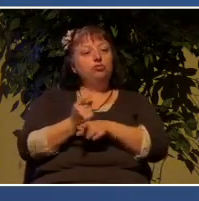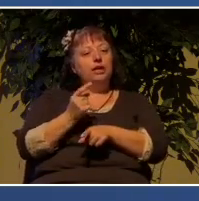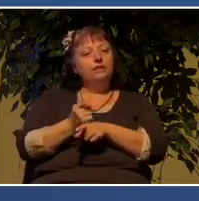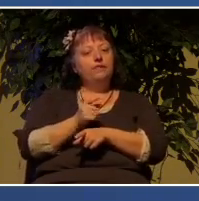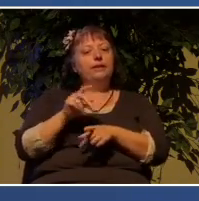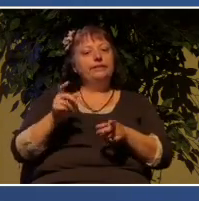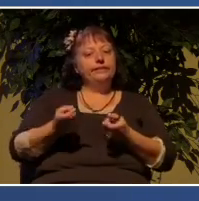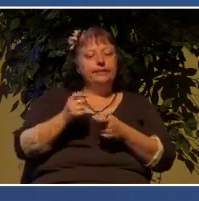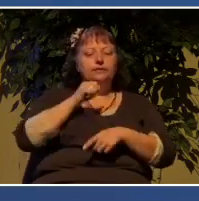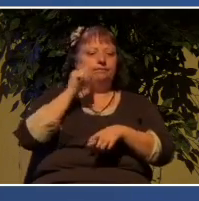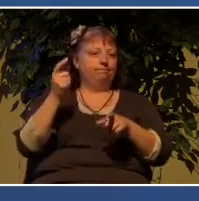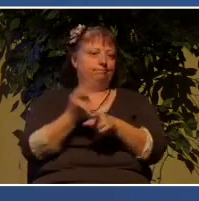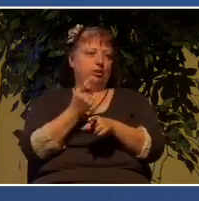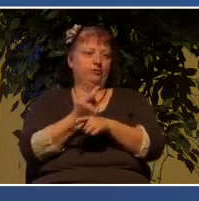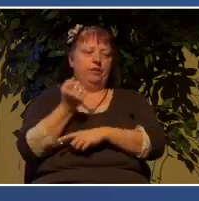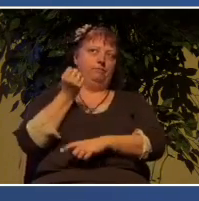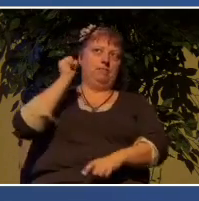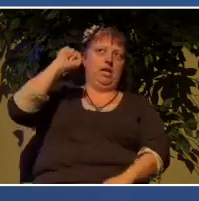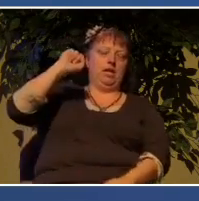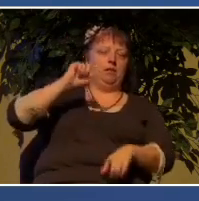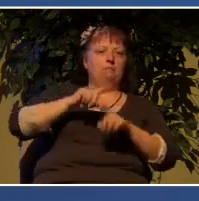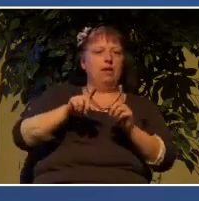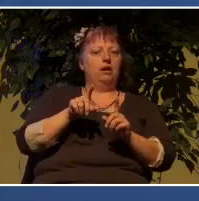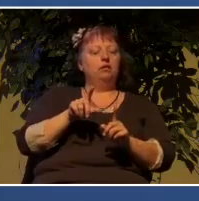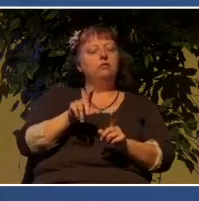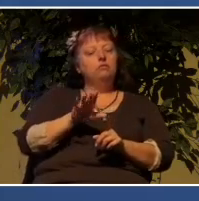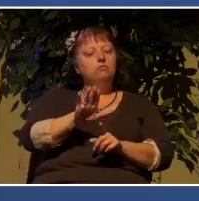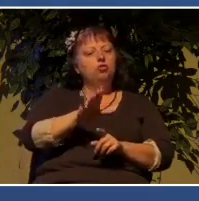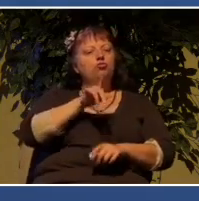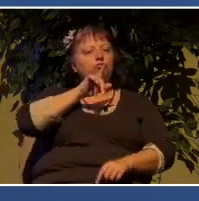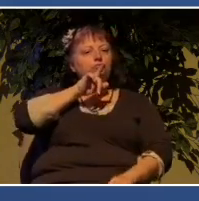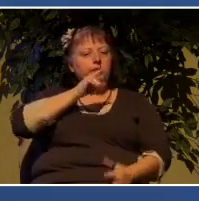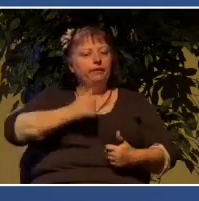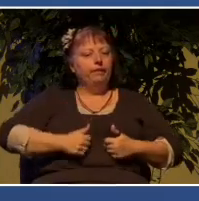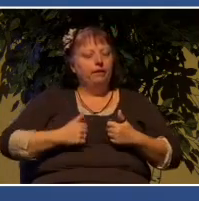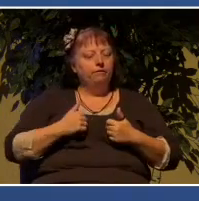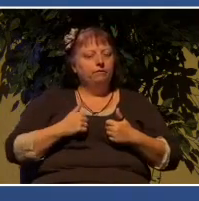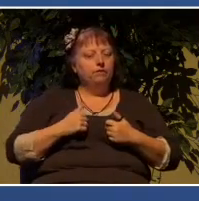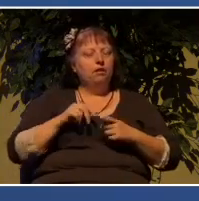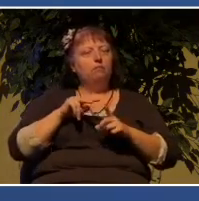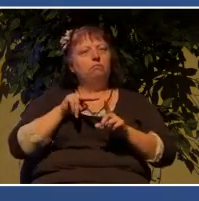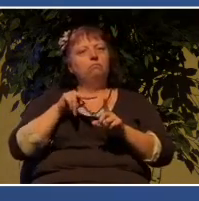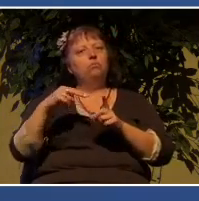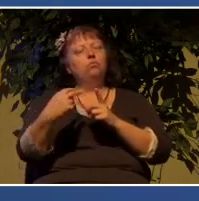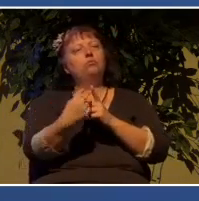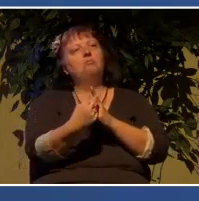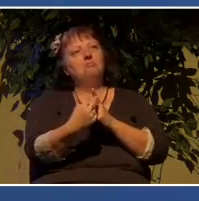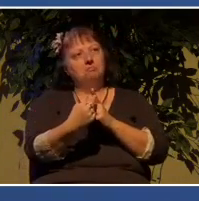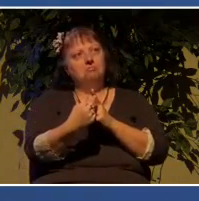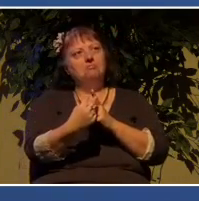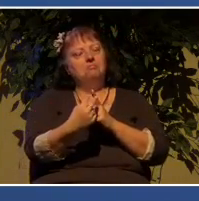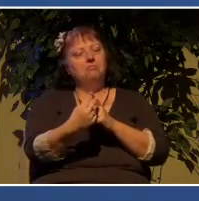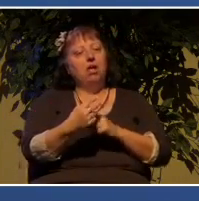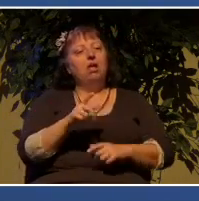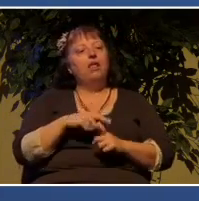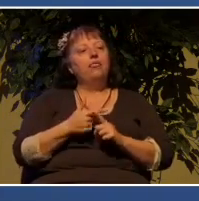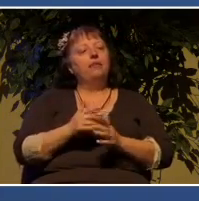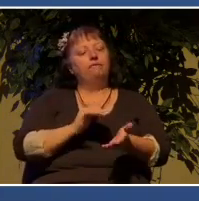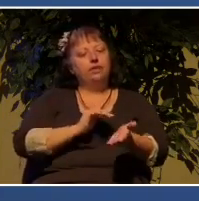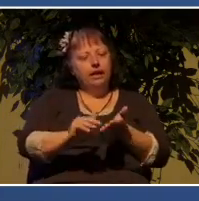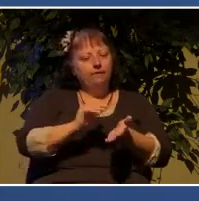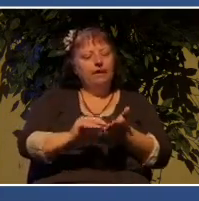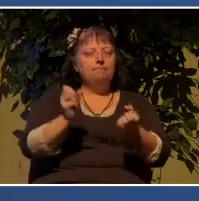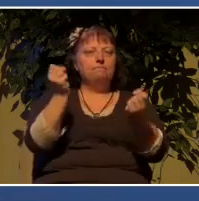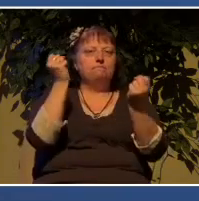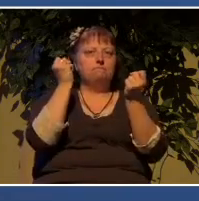is the reality of life. And then extend forgiveness as many times as you need to extend